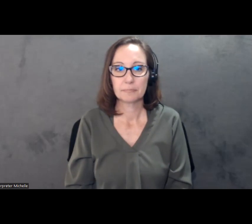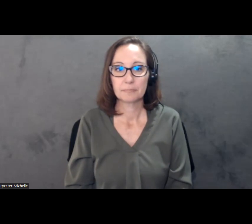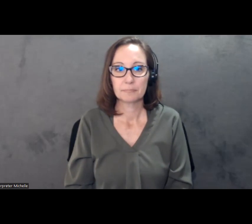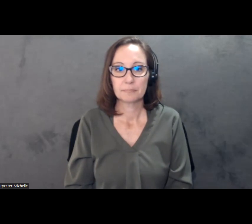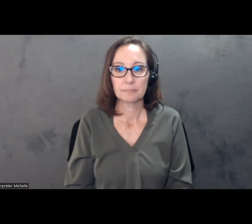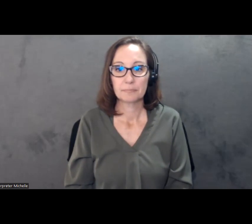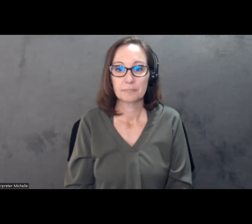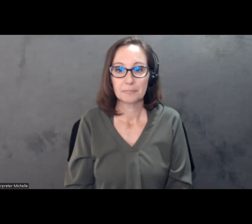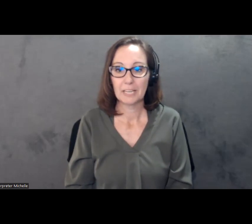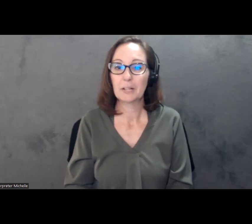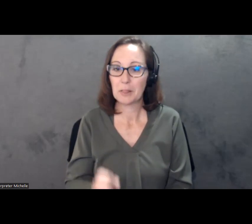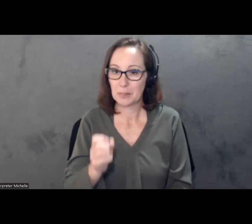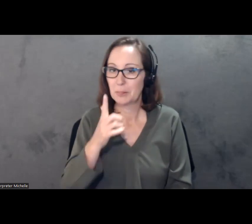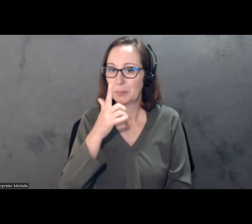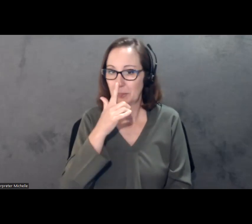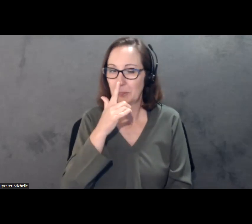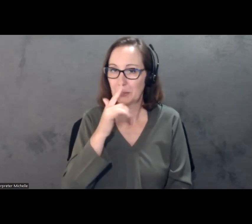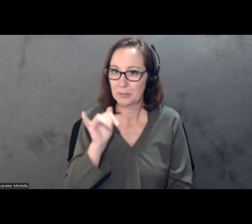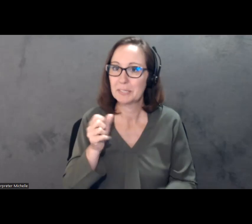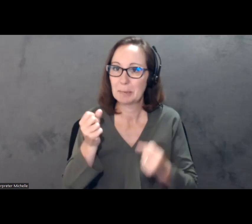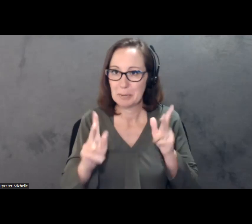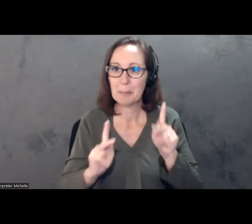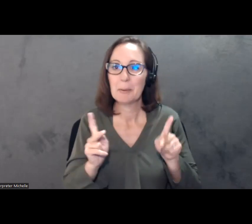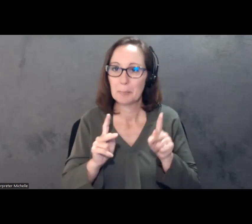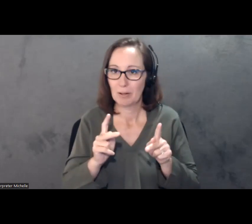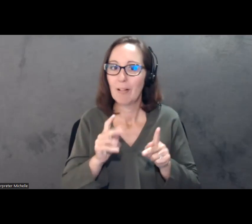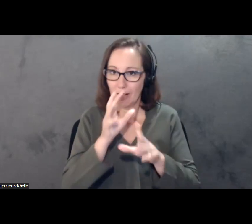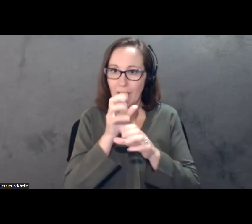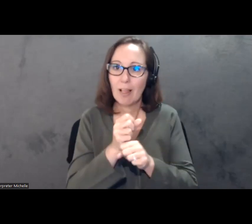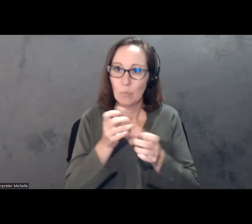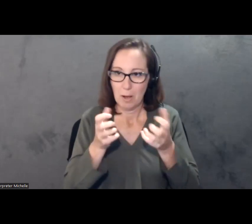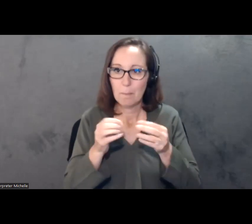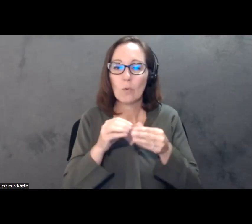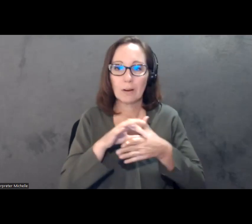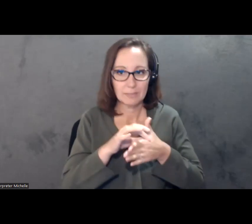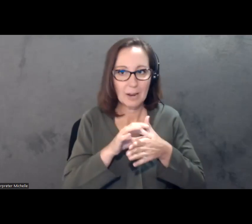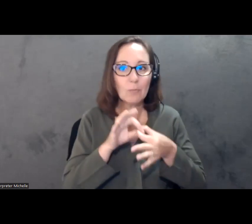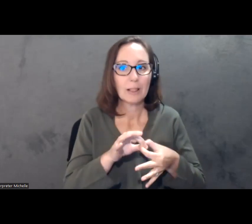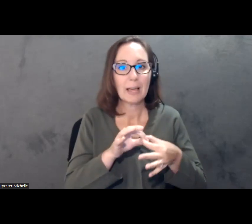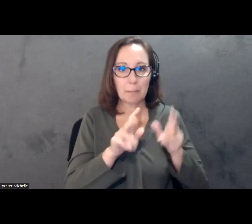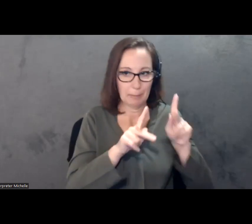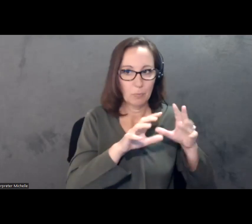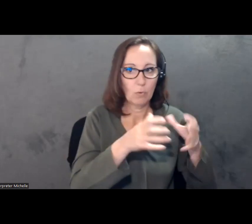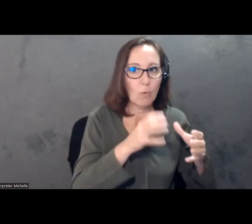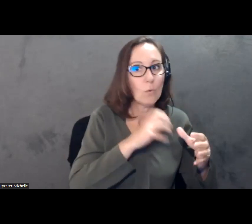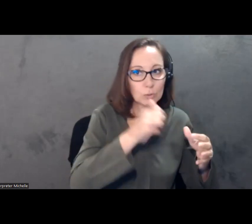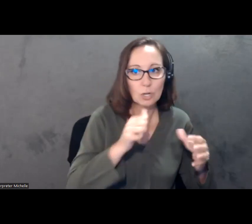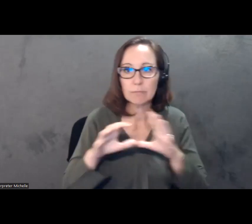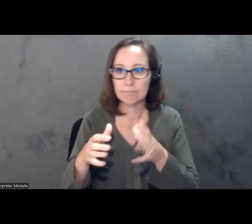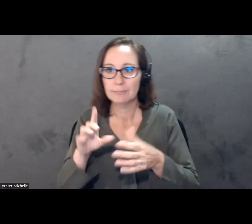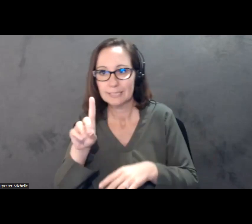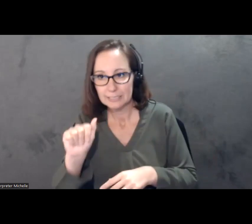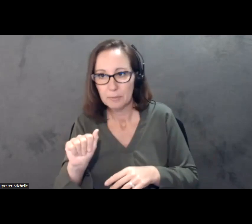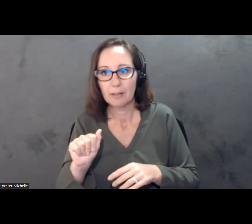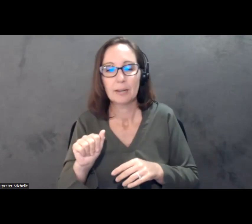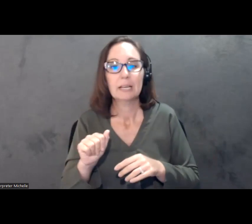It looks like a lot of folks are interested in more content geared towards older adults and people with disabilities. And we really